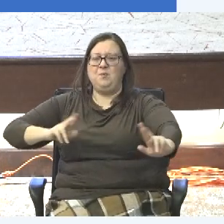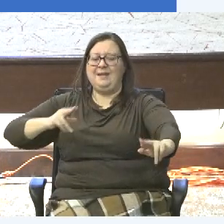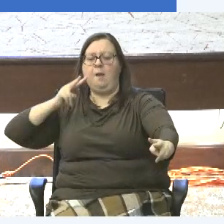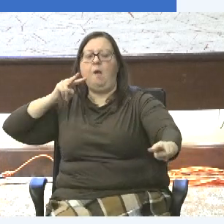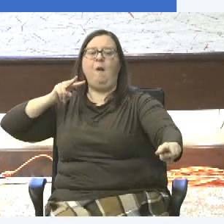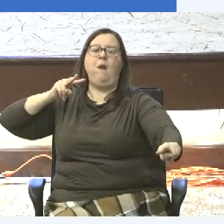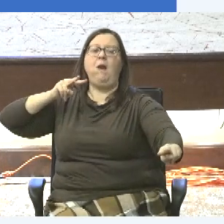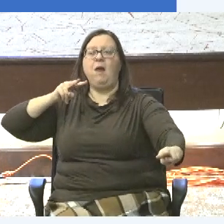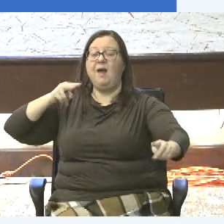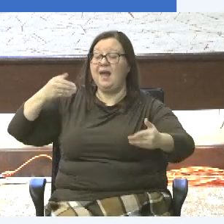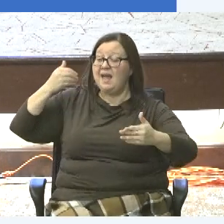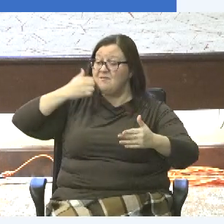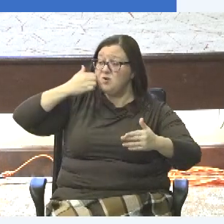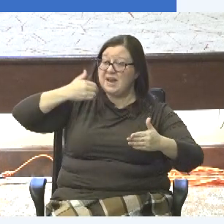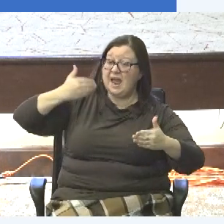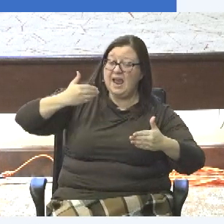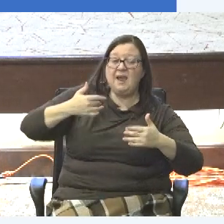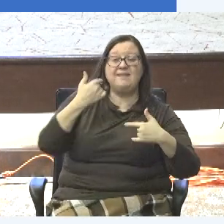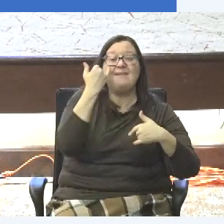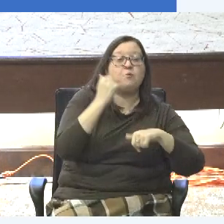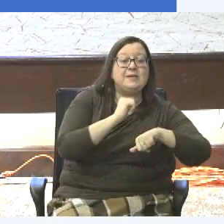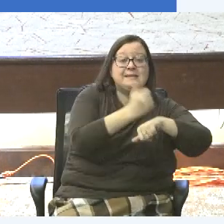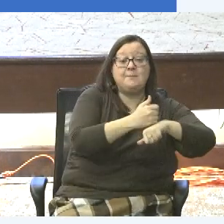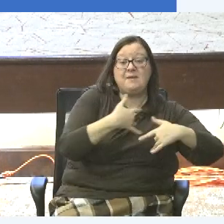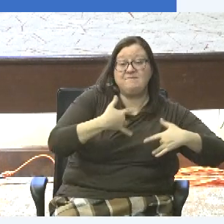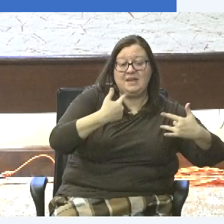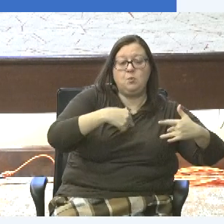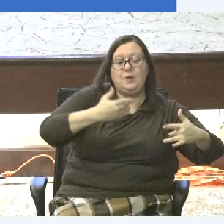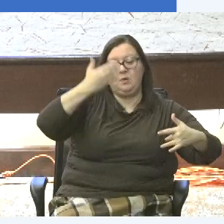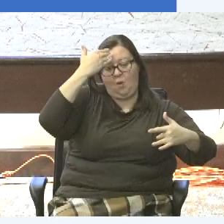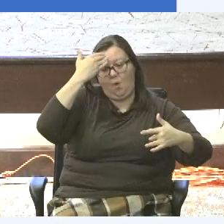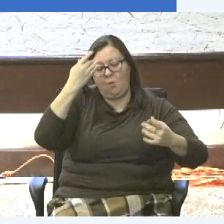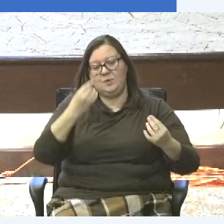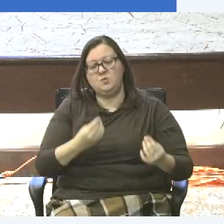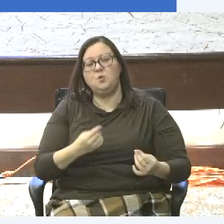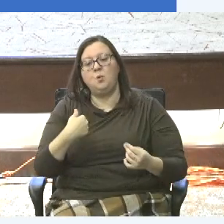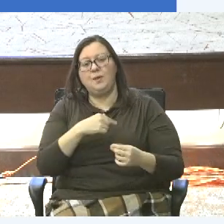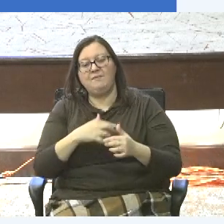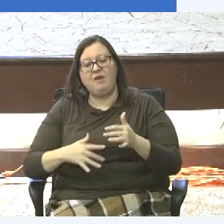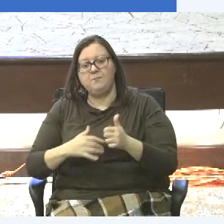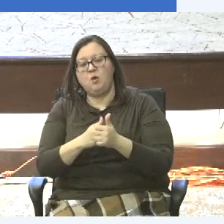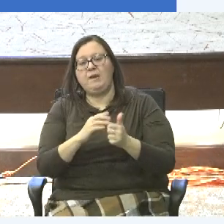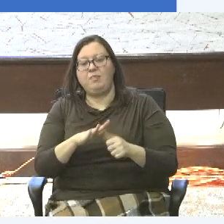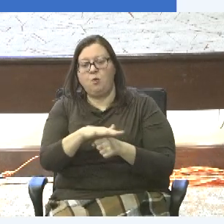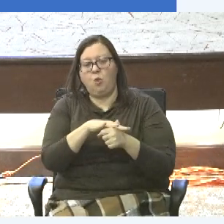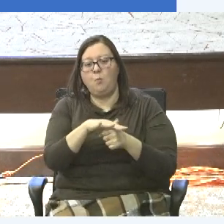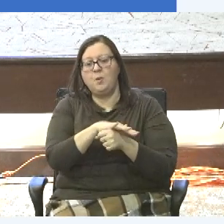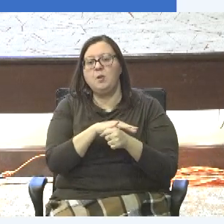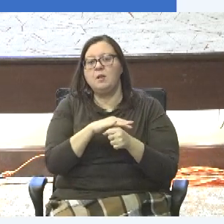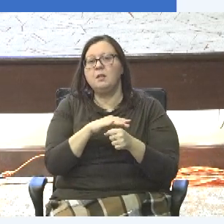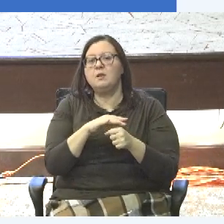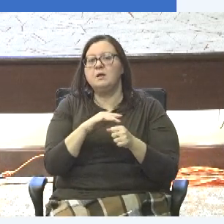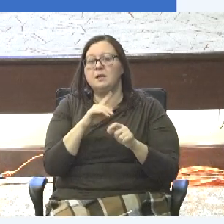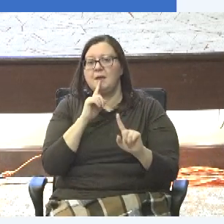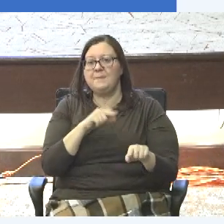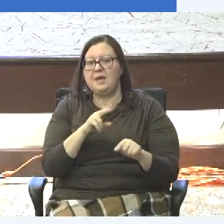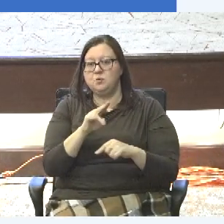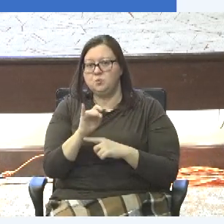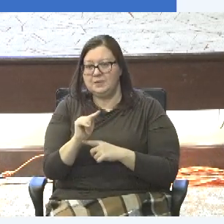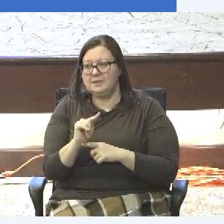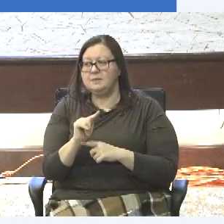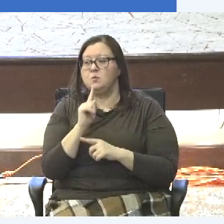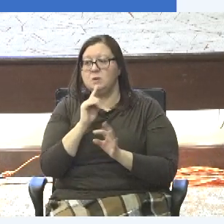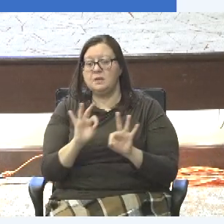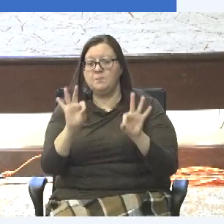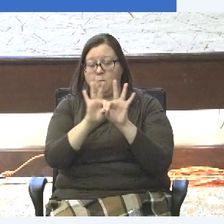get day by day closer to the event. So that's worked out well. They've upgraded their mobile command unit. Again, this is important. If we have an event,